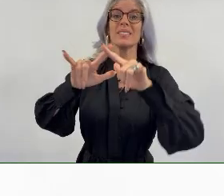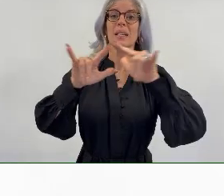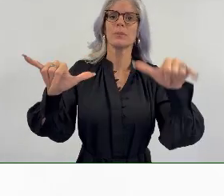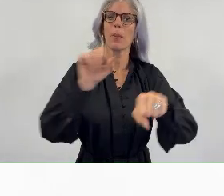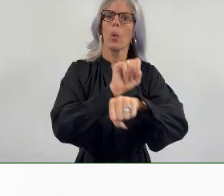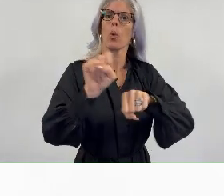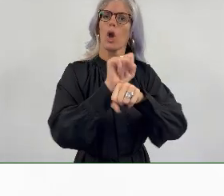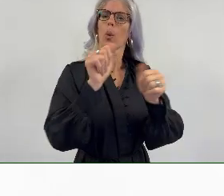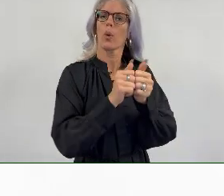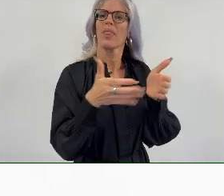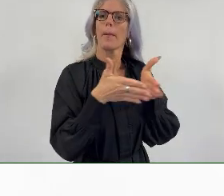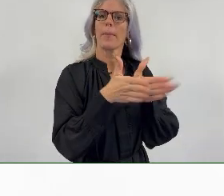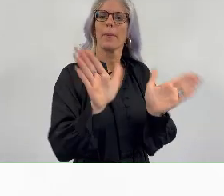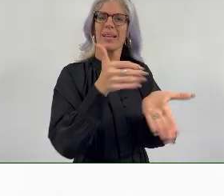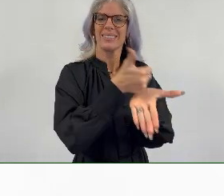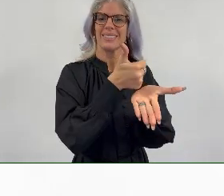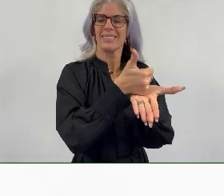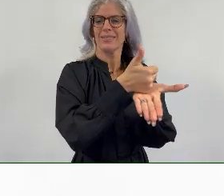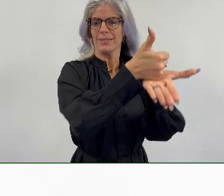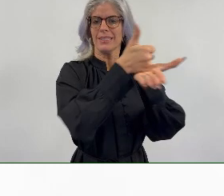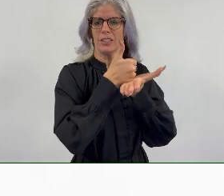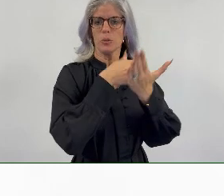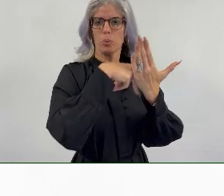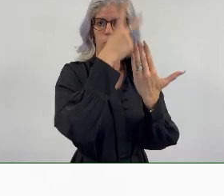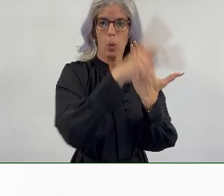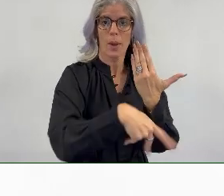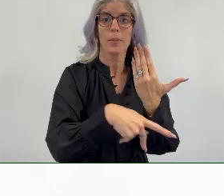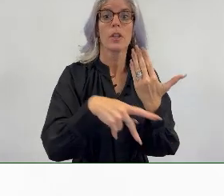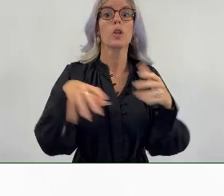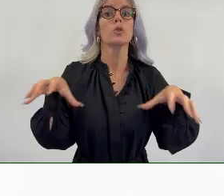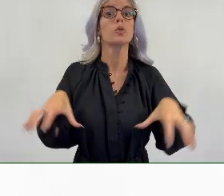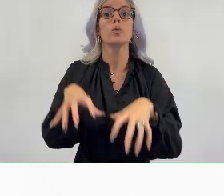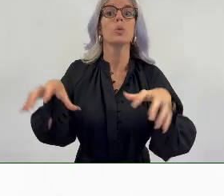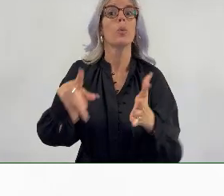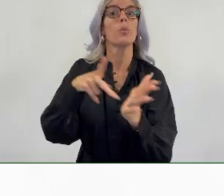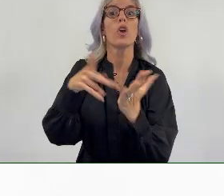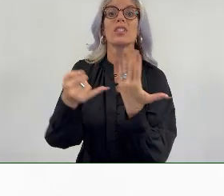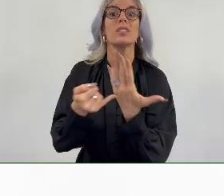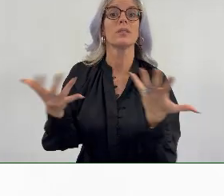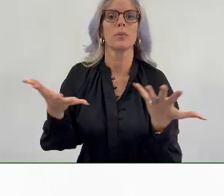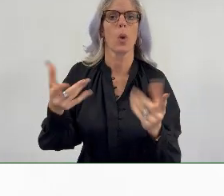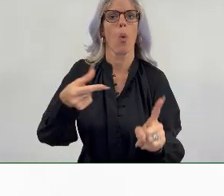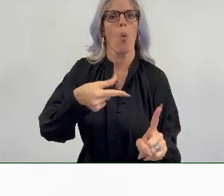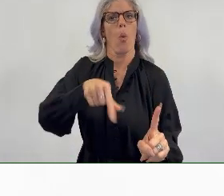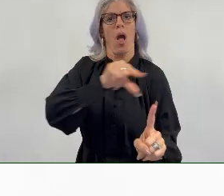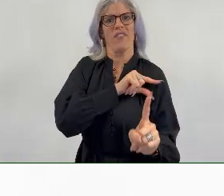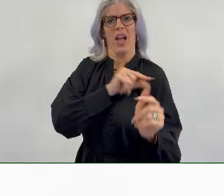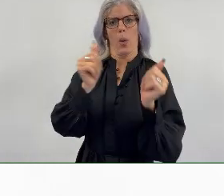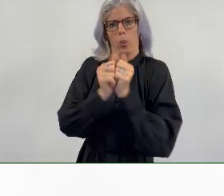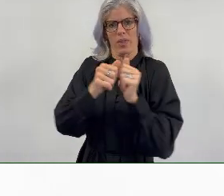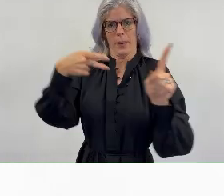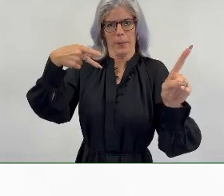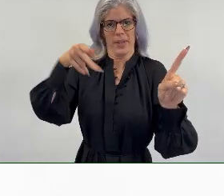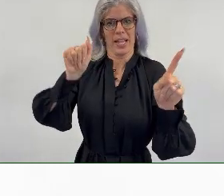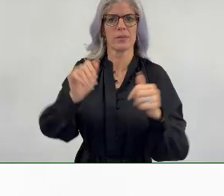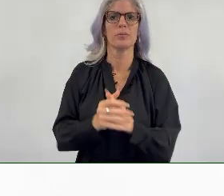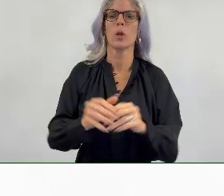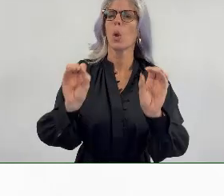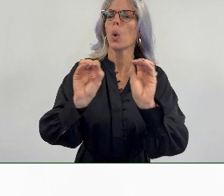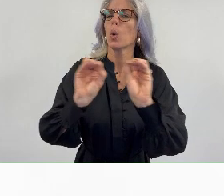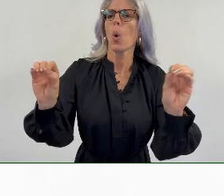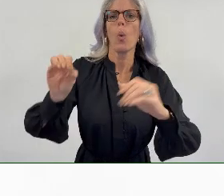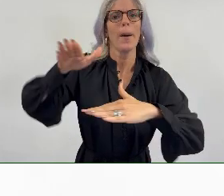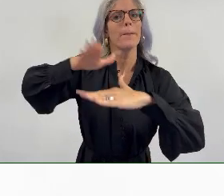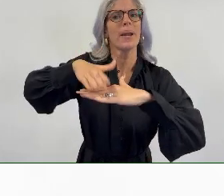and developing eligible PA projects. There is not a minimum threshold for this category. FEMA formulates